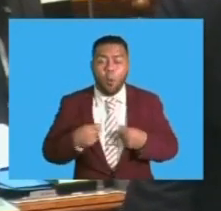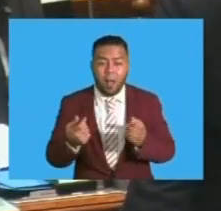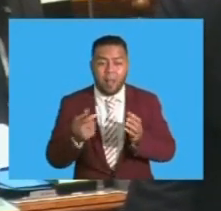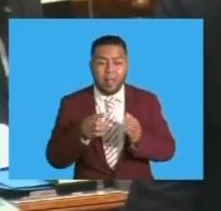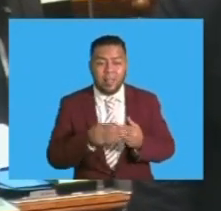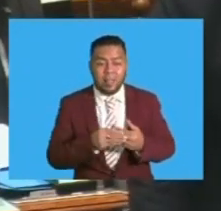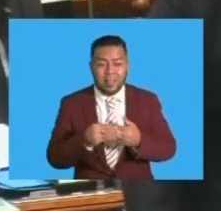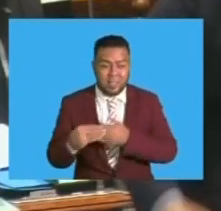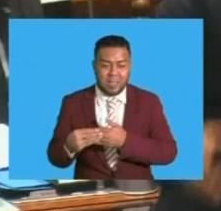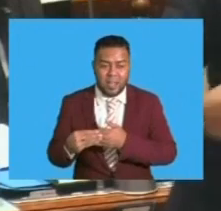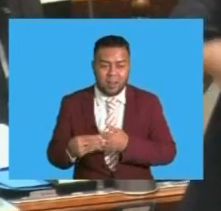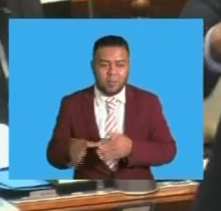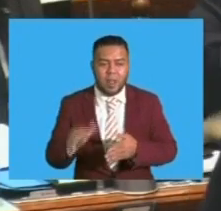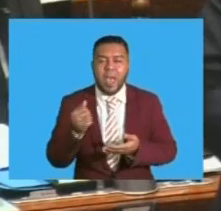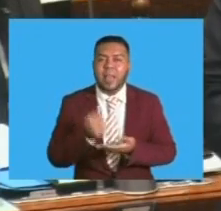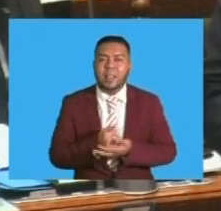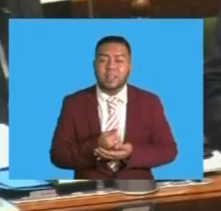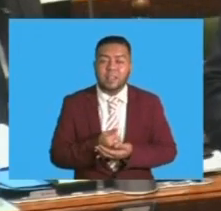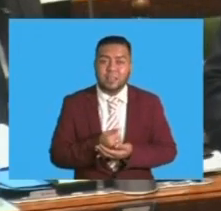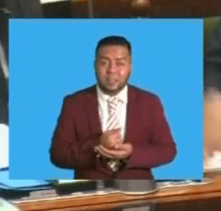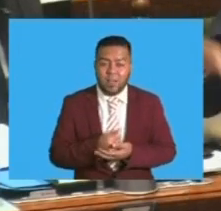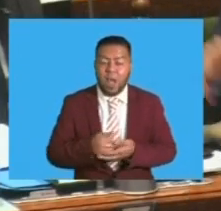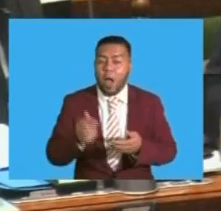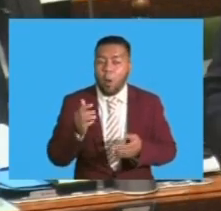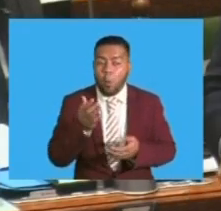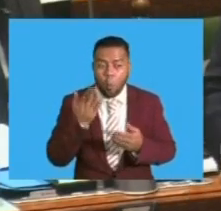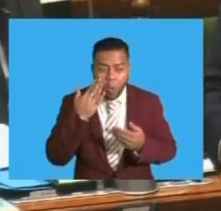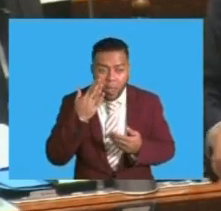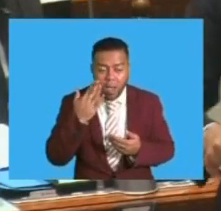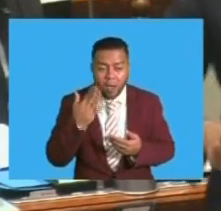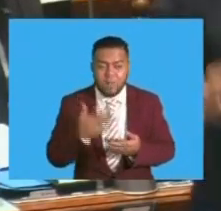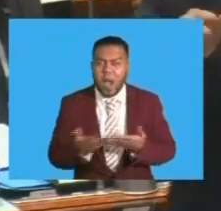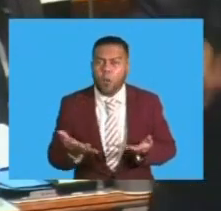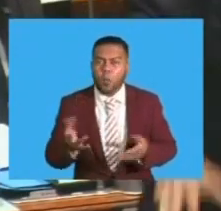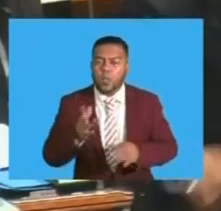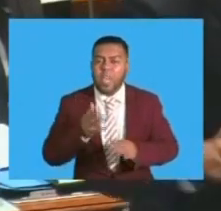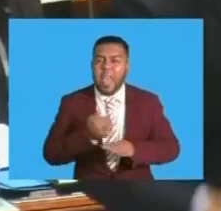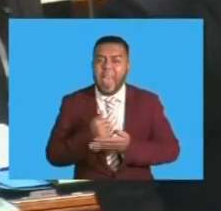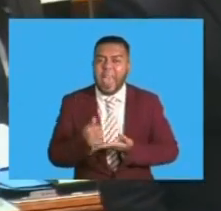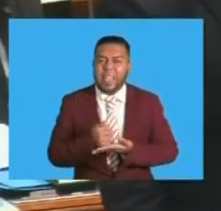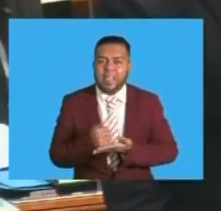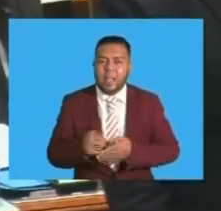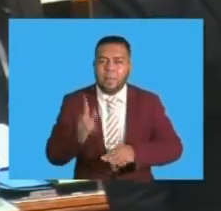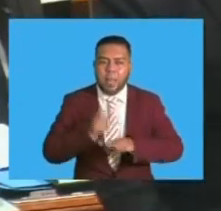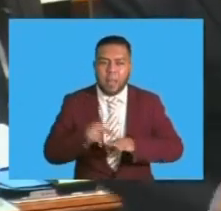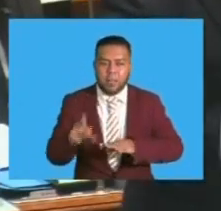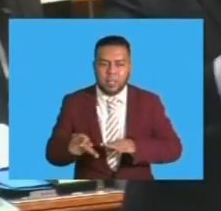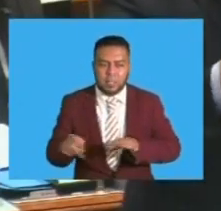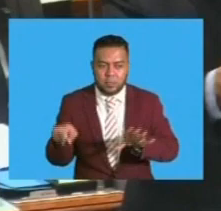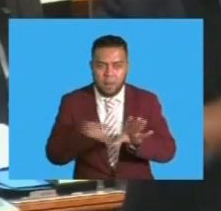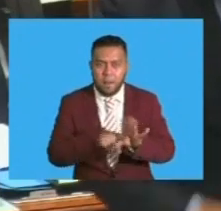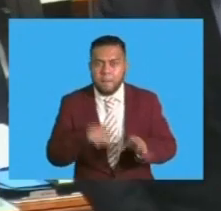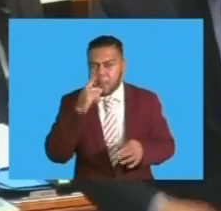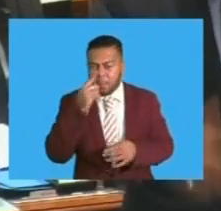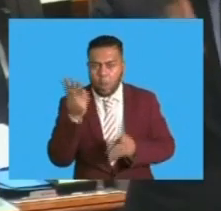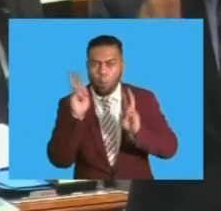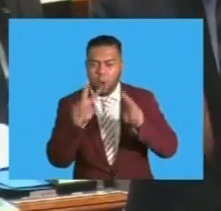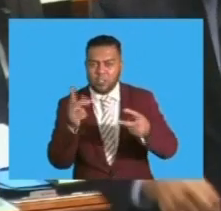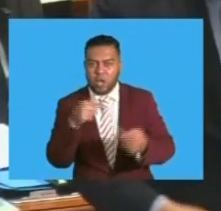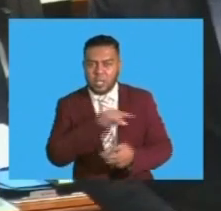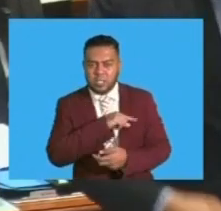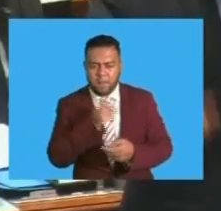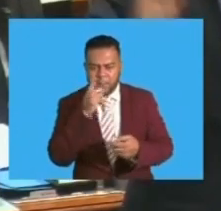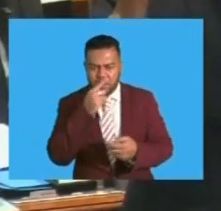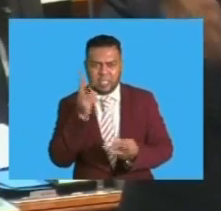be actively aware of how we act in Parliament, not just in Parliament, but also outside Parliament. People watch us,